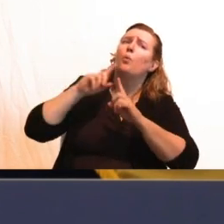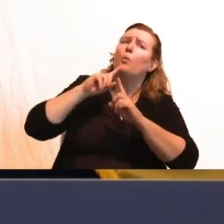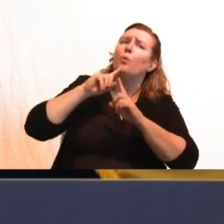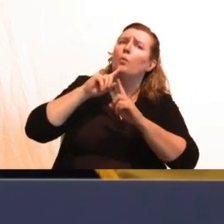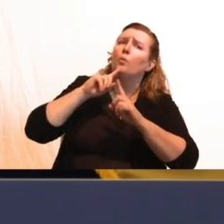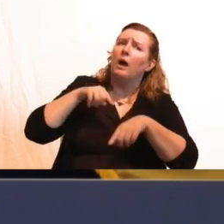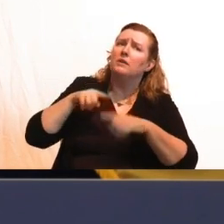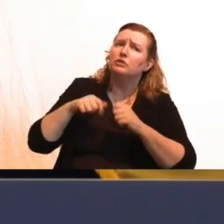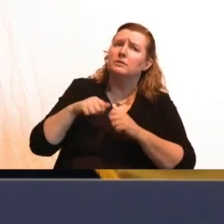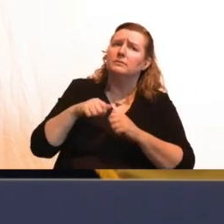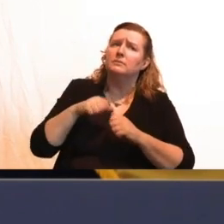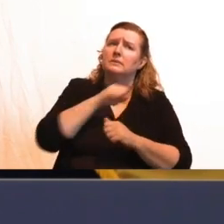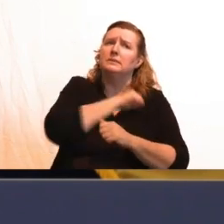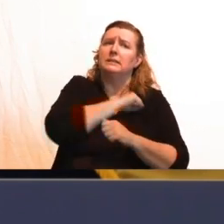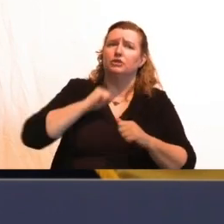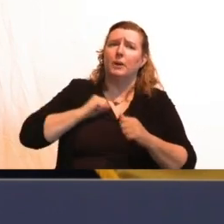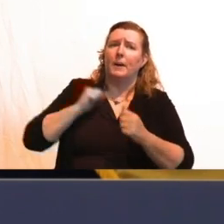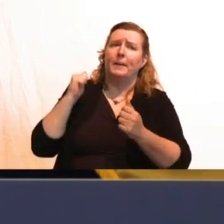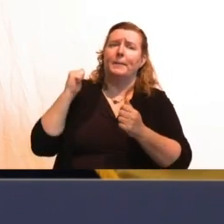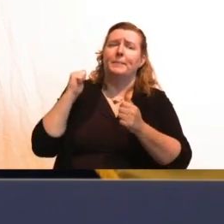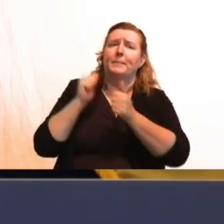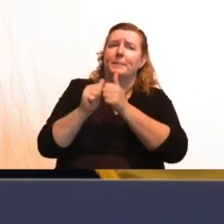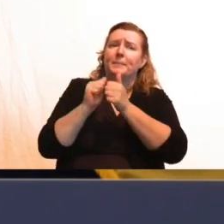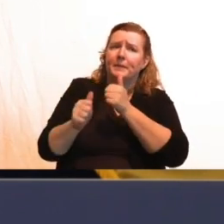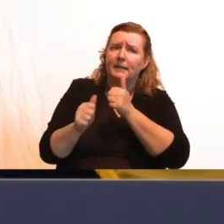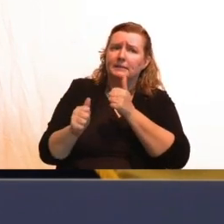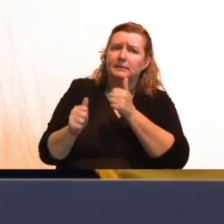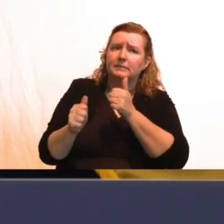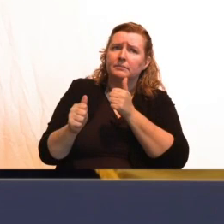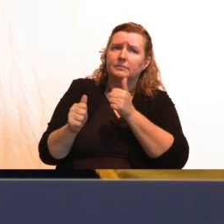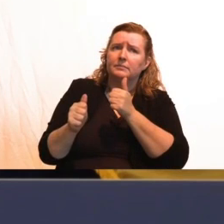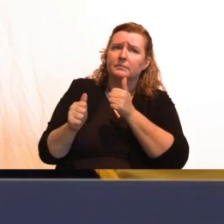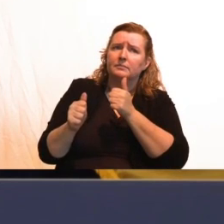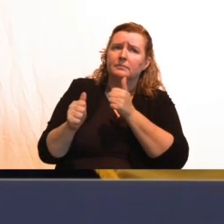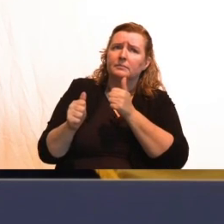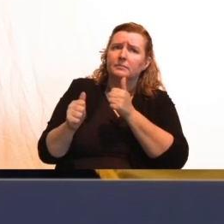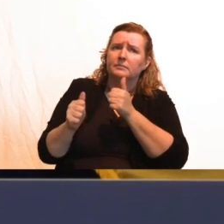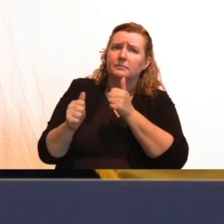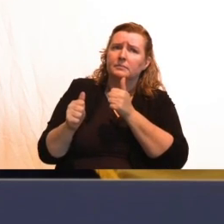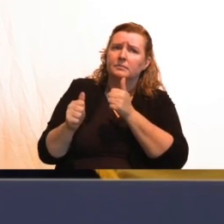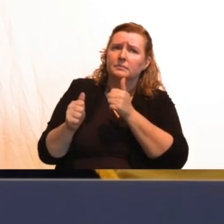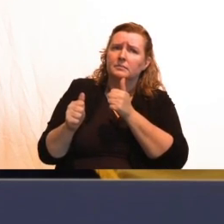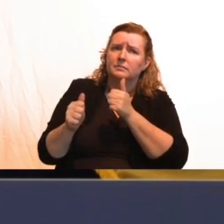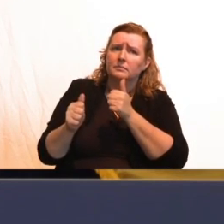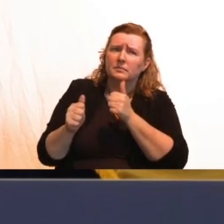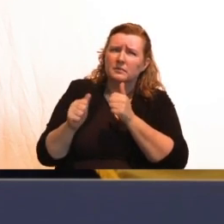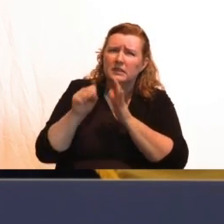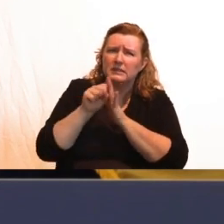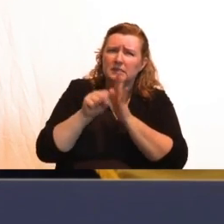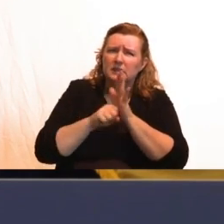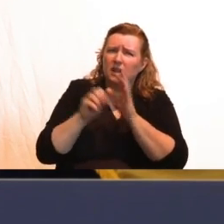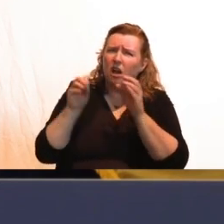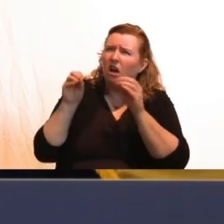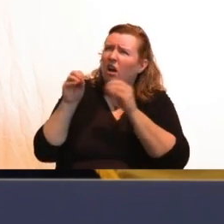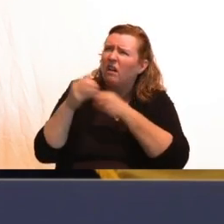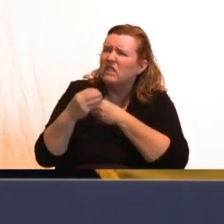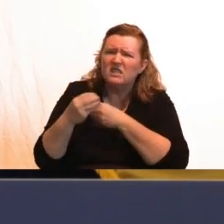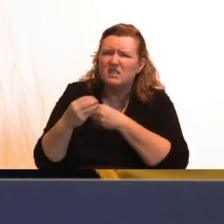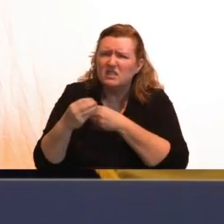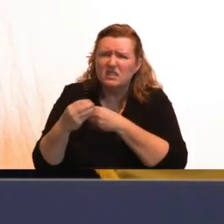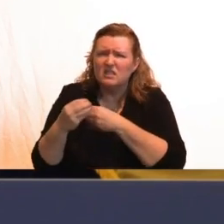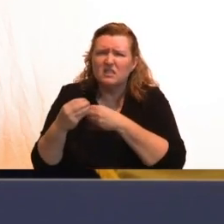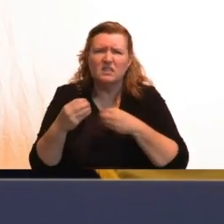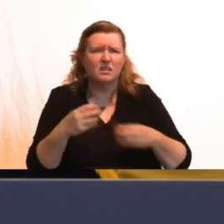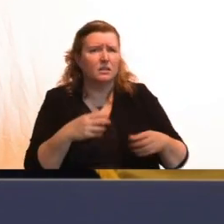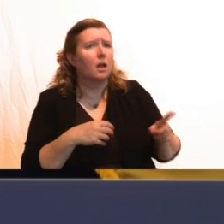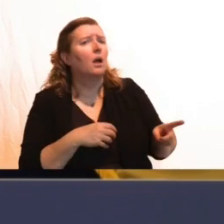state offices? Yeah. So on the first one, I think maybe it makes sense for Paramel, who's right behind you, and you to talk offline.